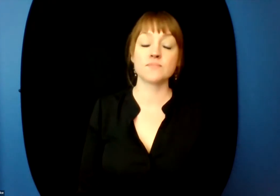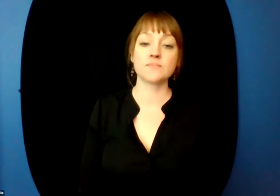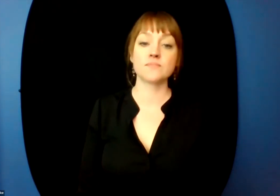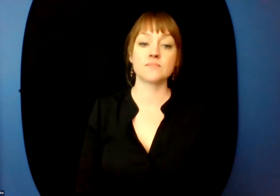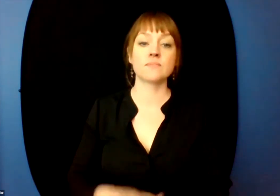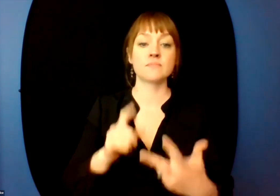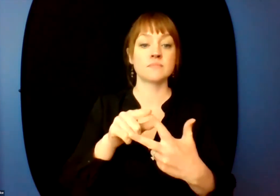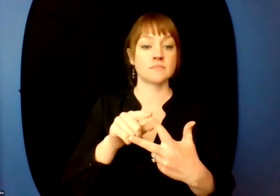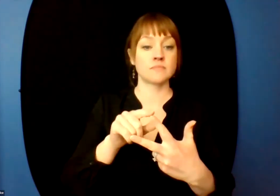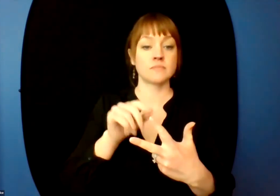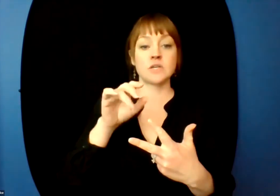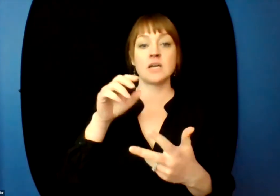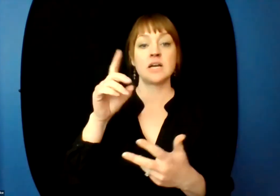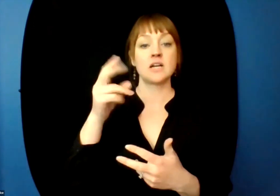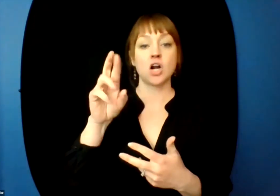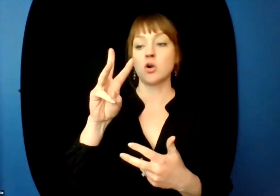What about Dr. Walker?